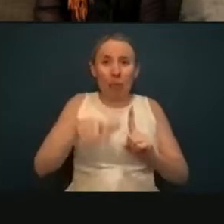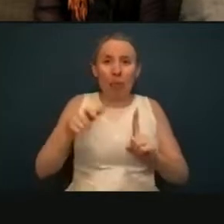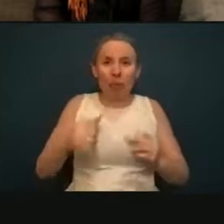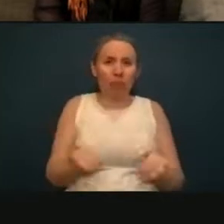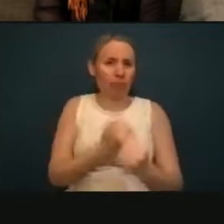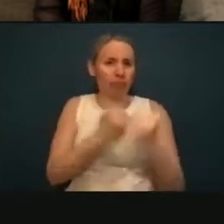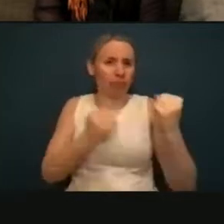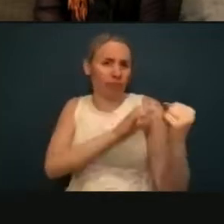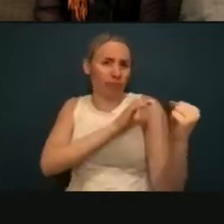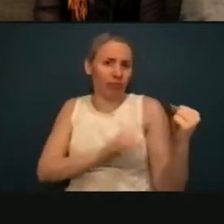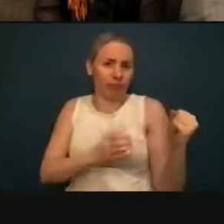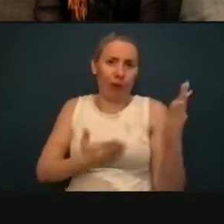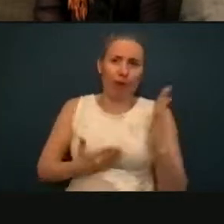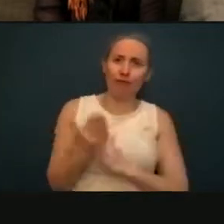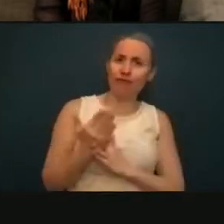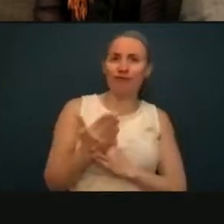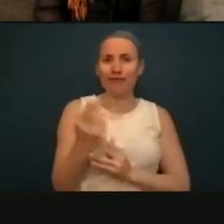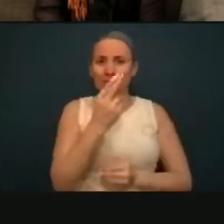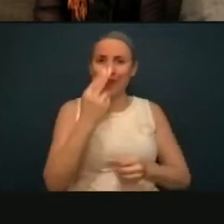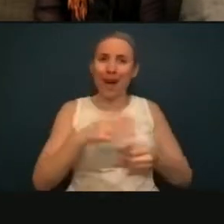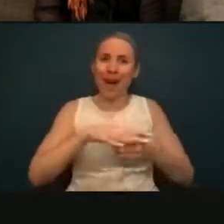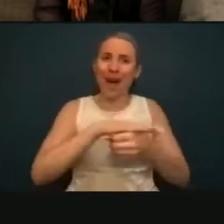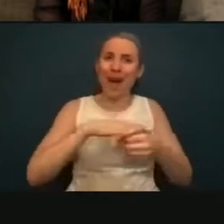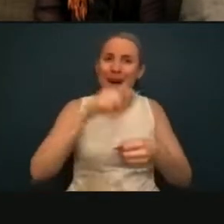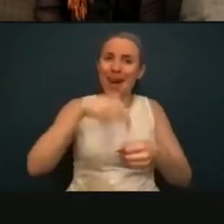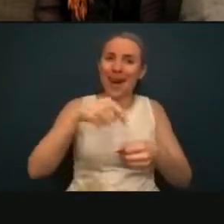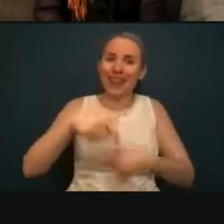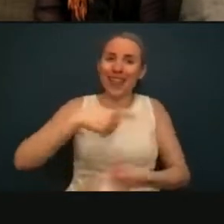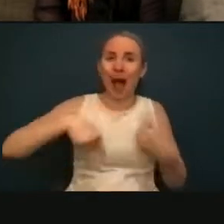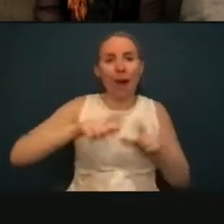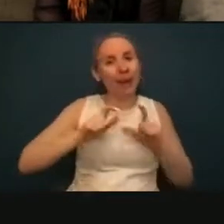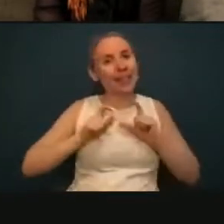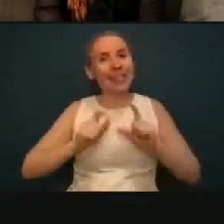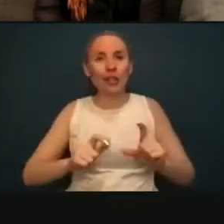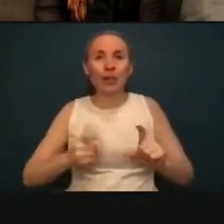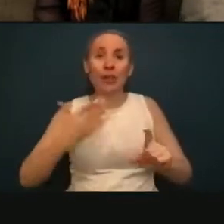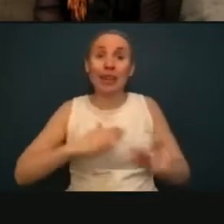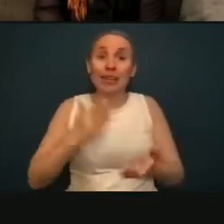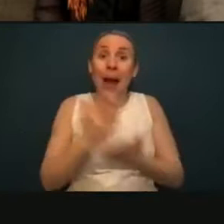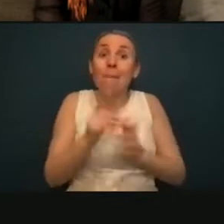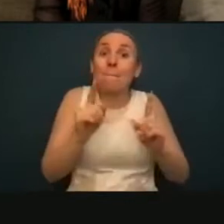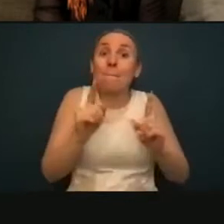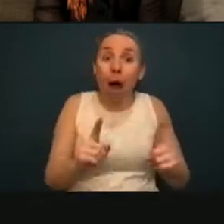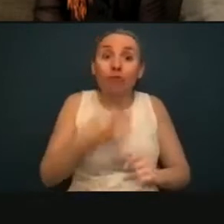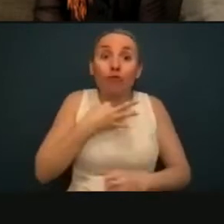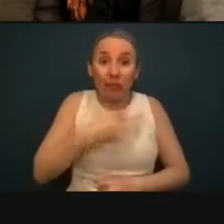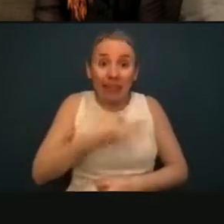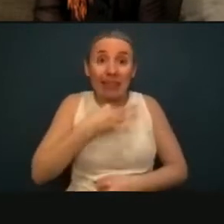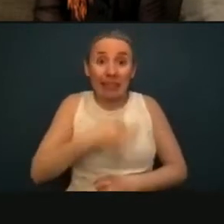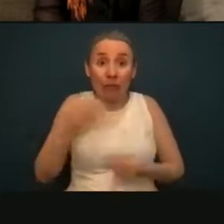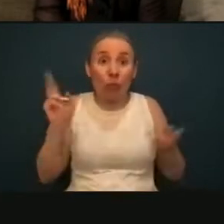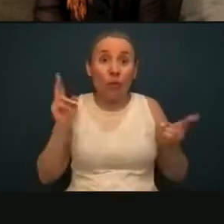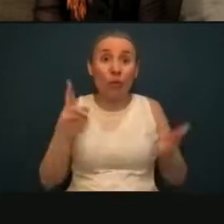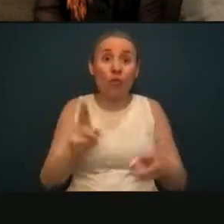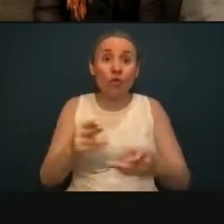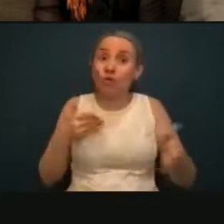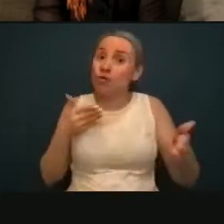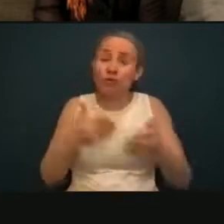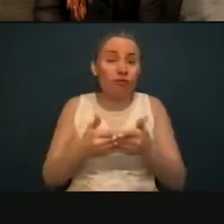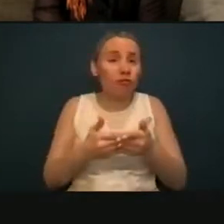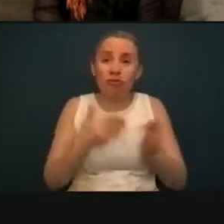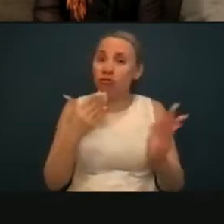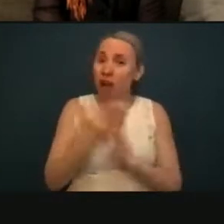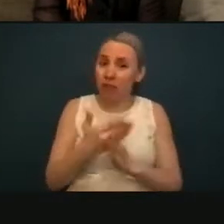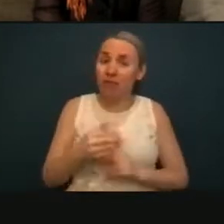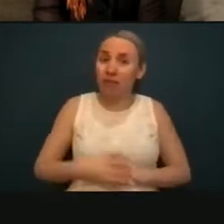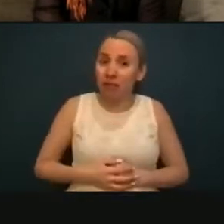ecosystem, and our continued cultural participation is at real risk. So I think, we need these conversations,